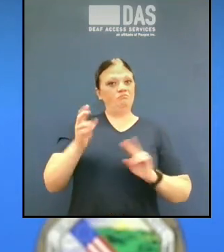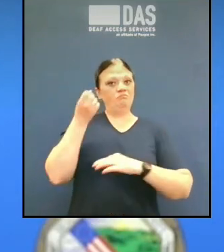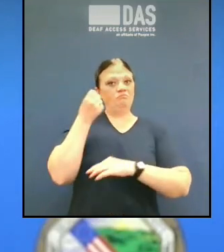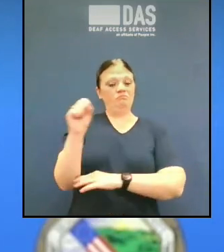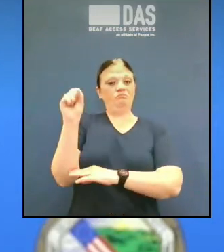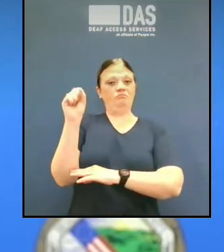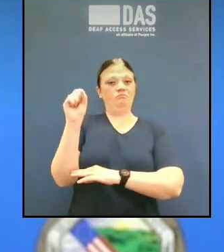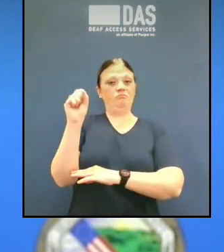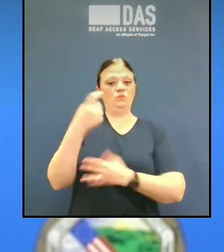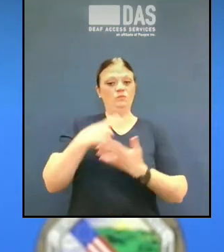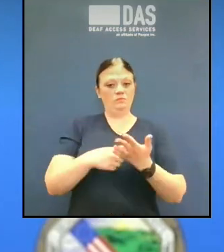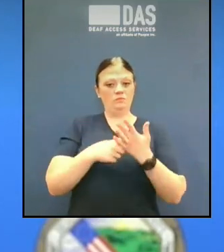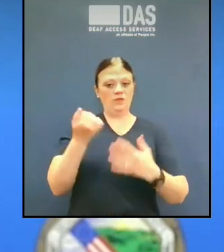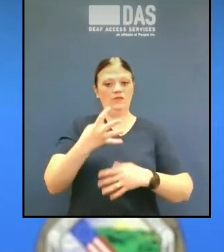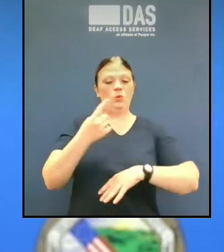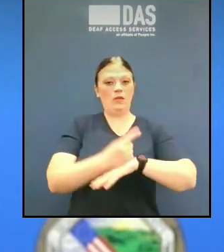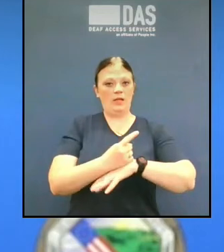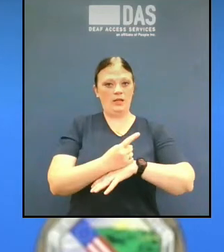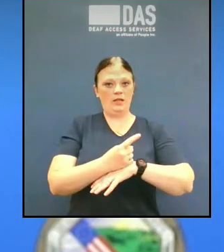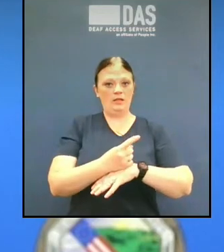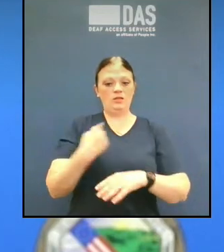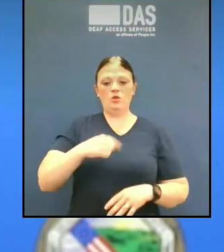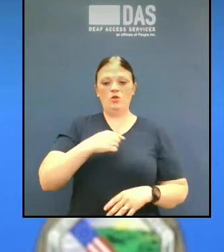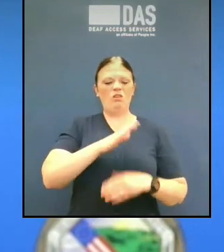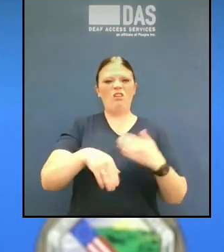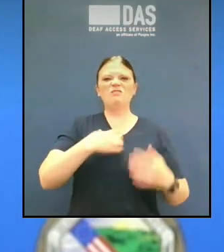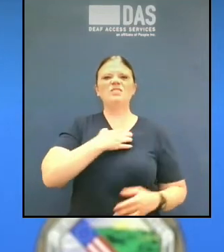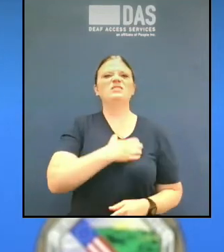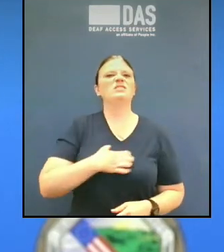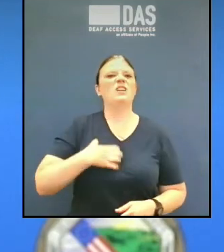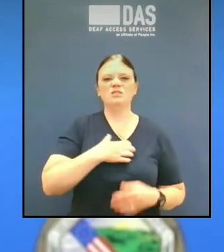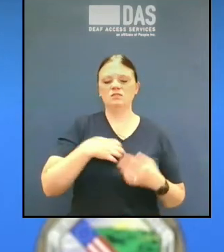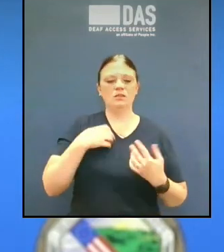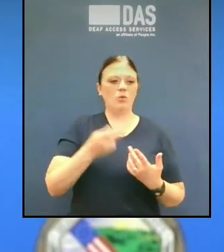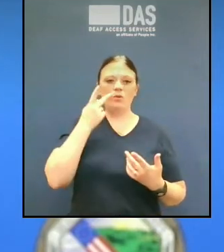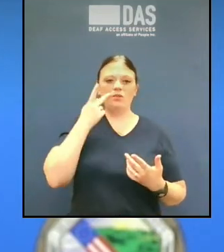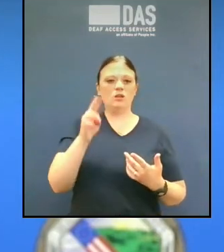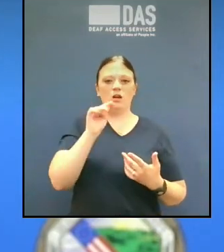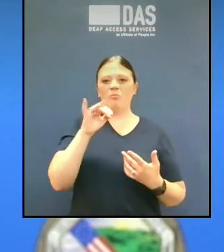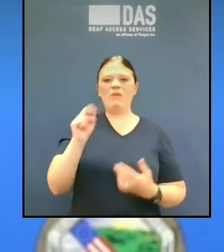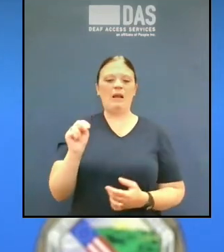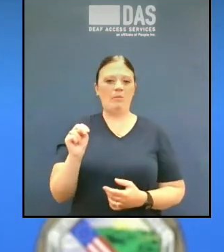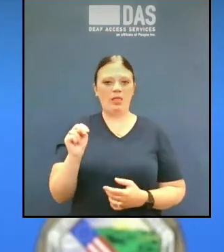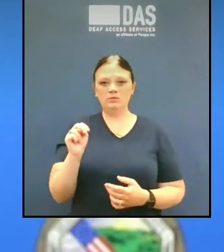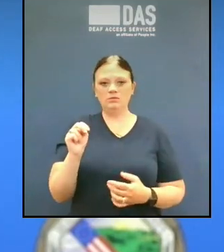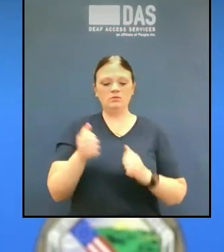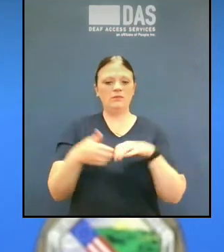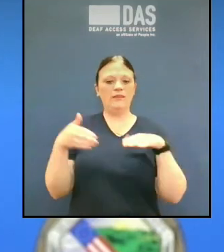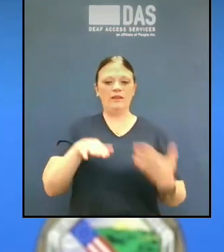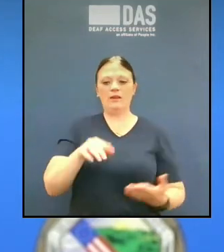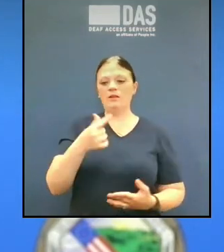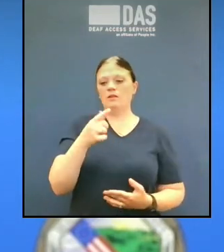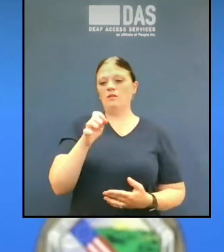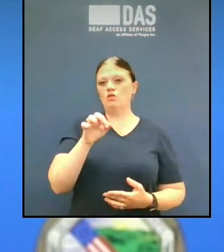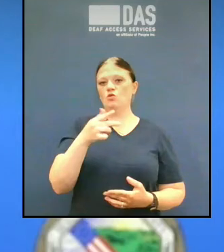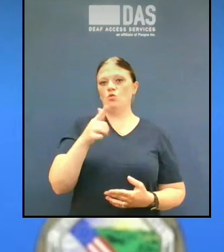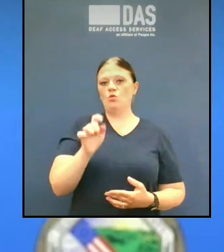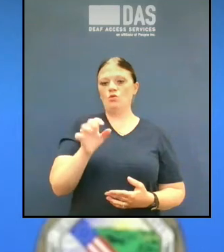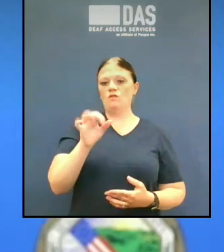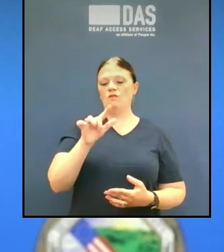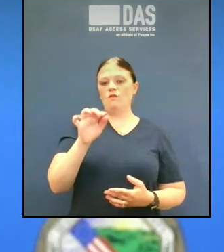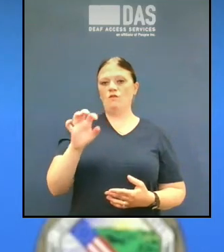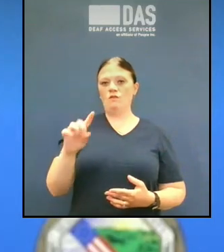talked about for the last few days, we are all disgusted by what we saw in Minneapolis with the death of George Floyd at the